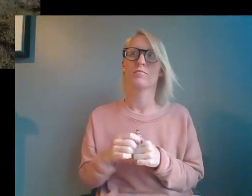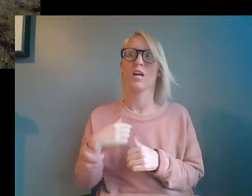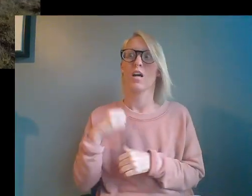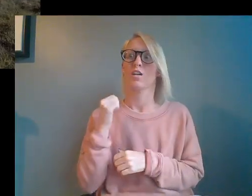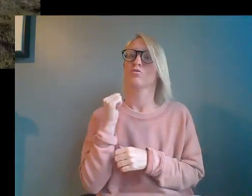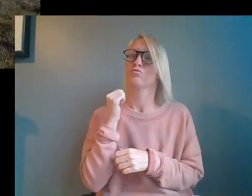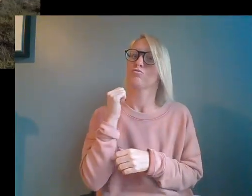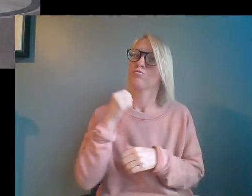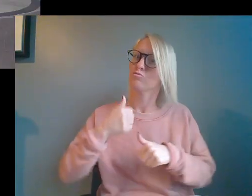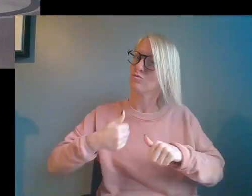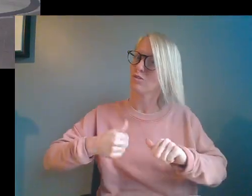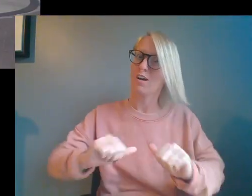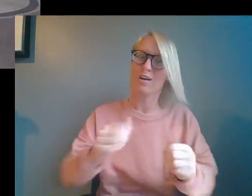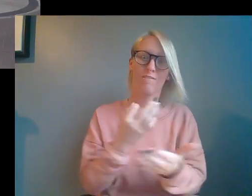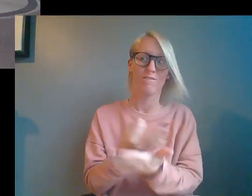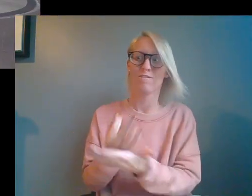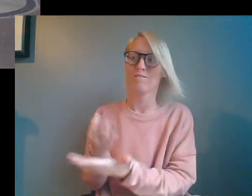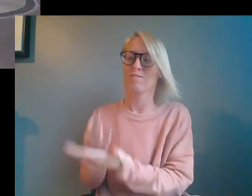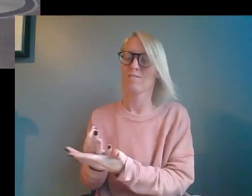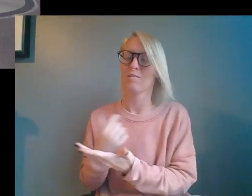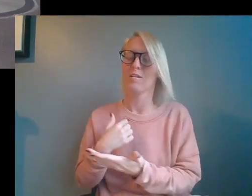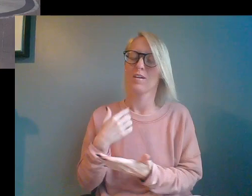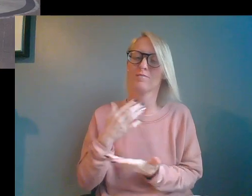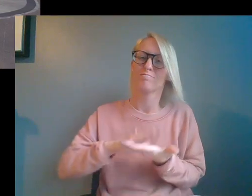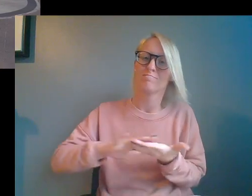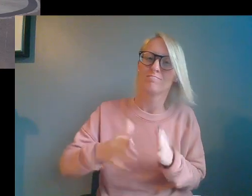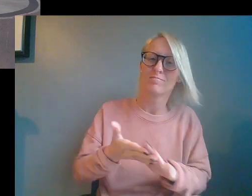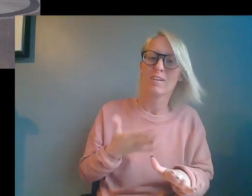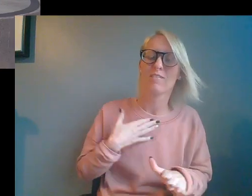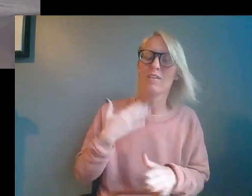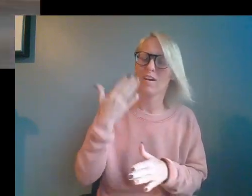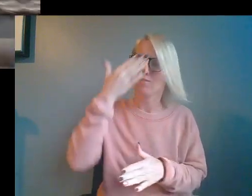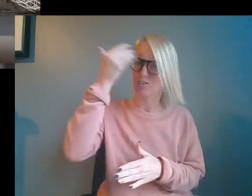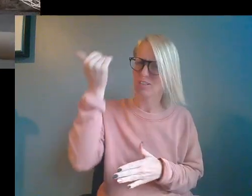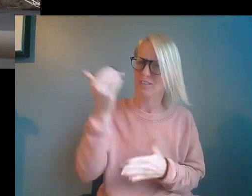missed something, and here's what we saw on Route 66 in Arizona.